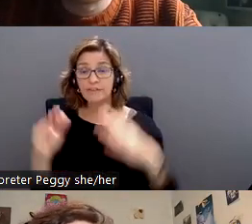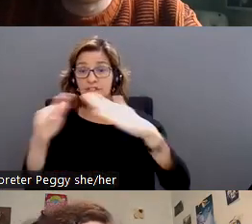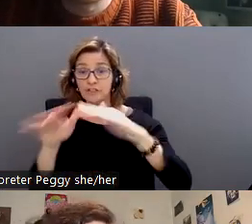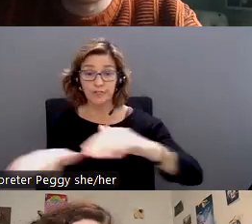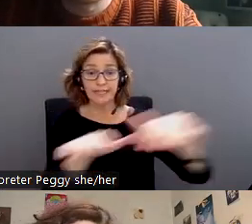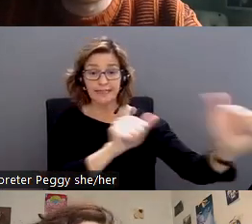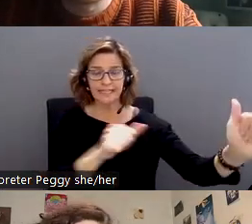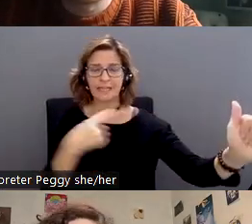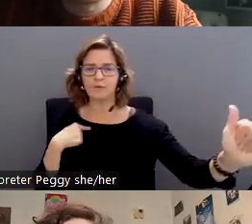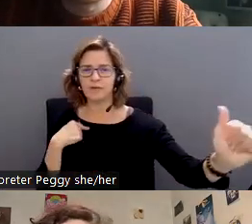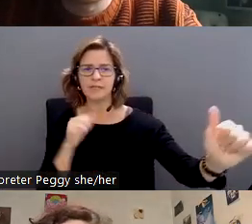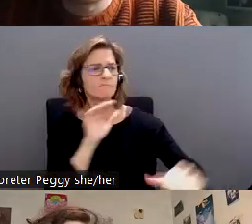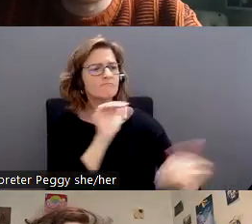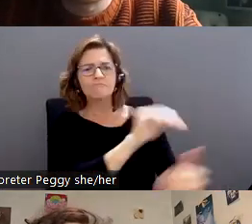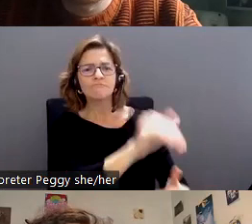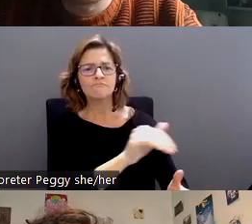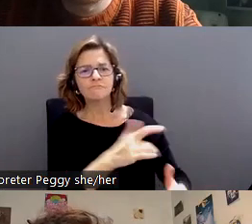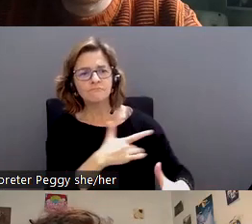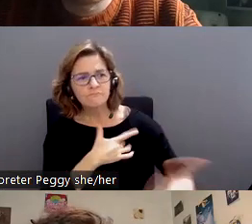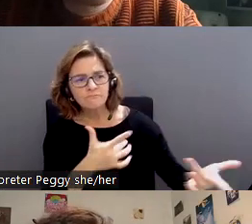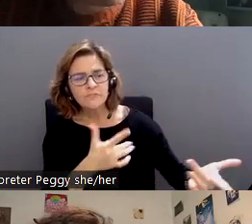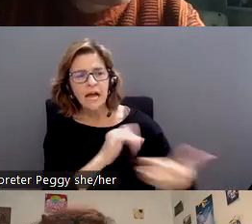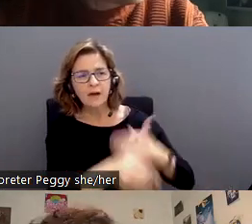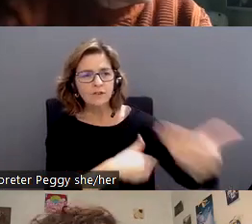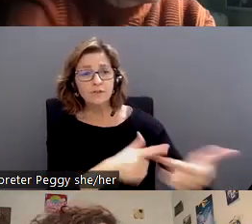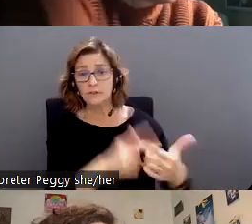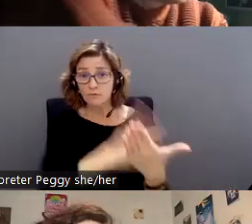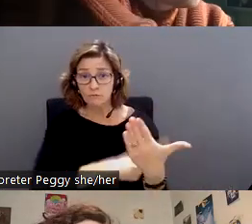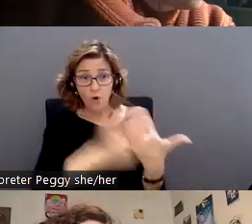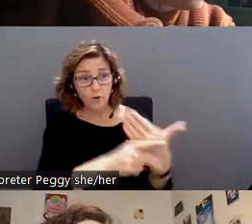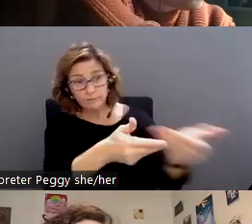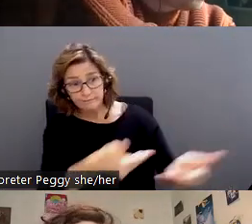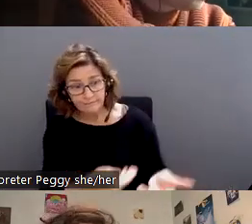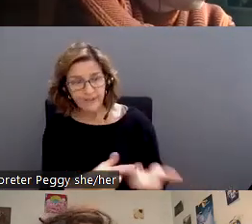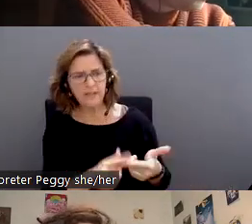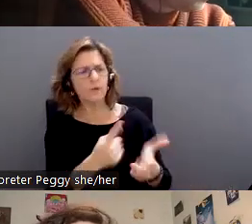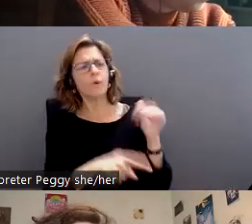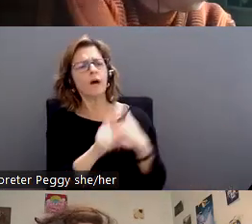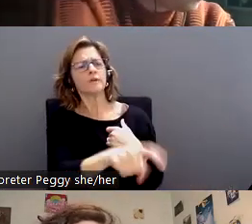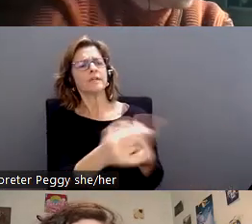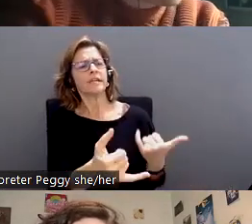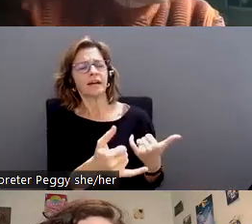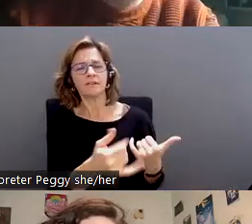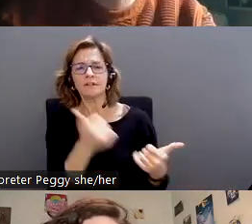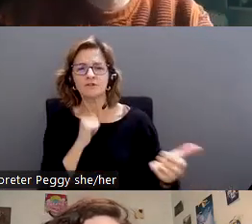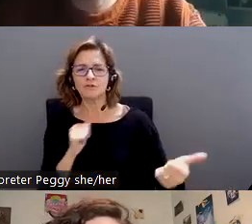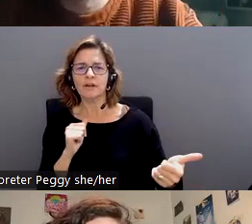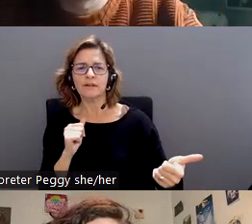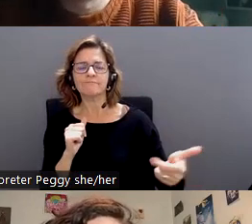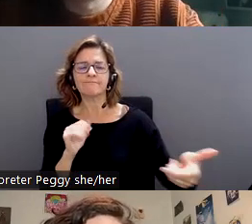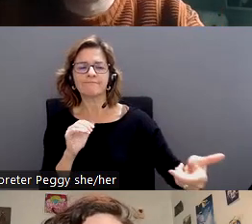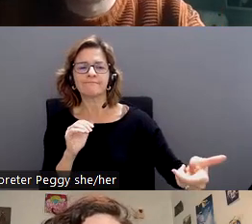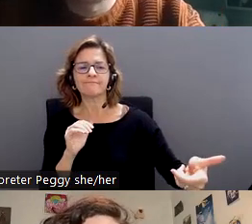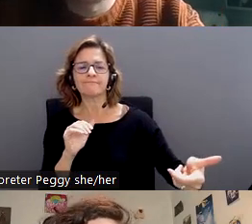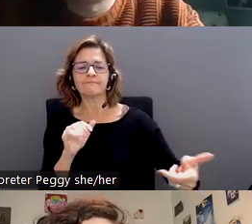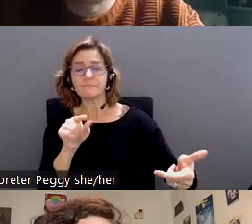them throughout with programming, and meeting their needs in partnership with the